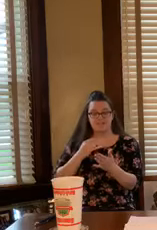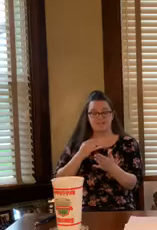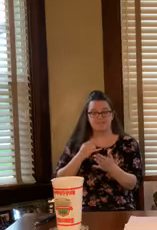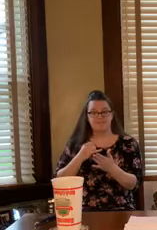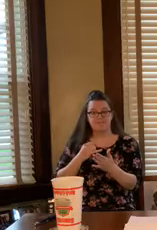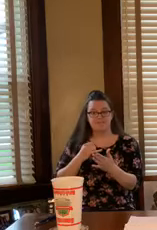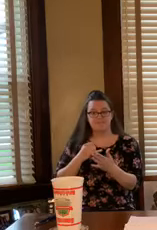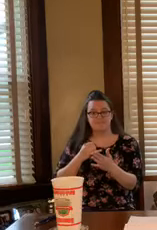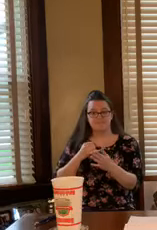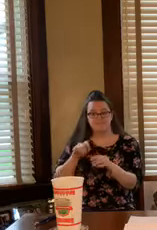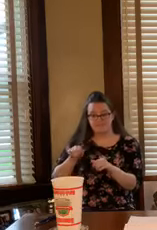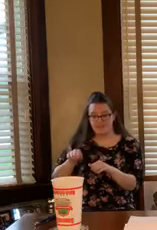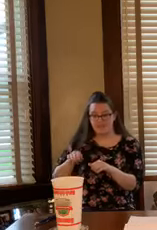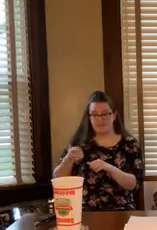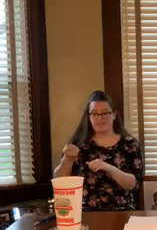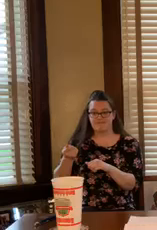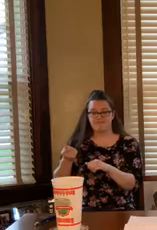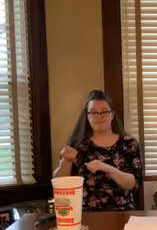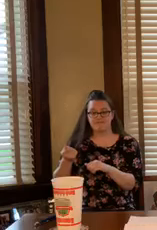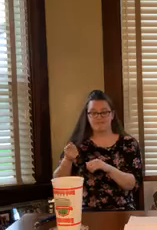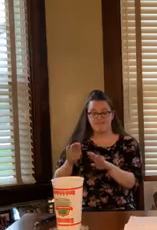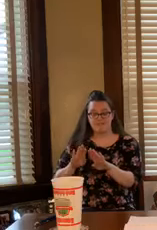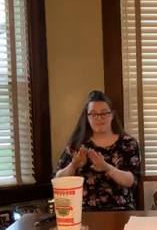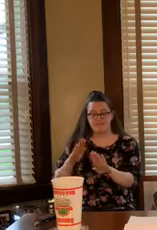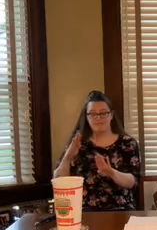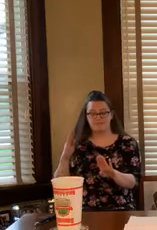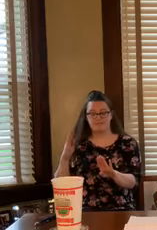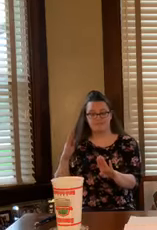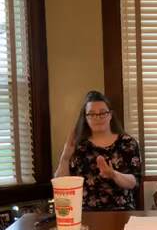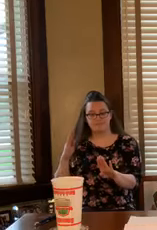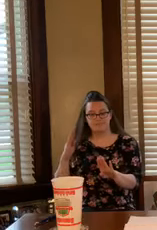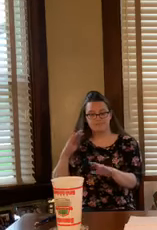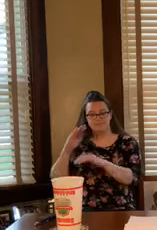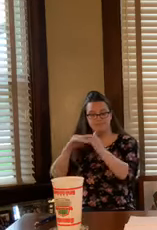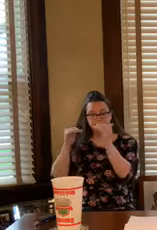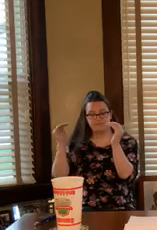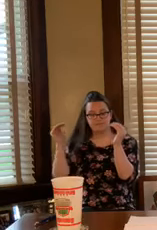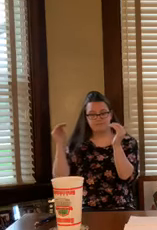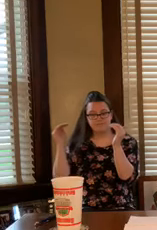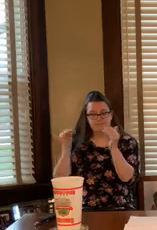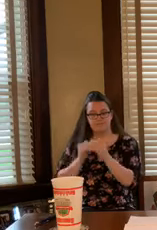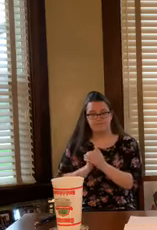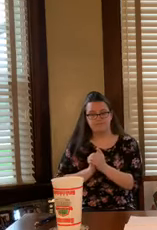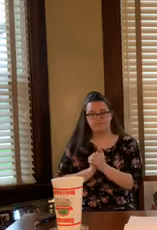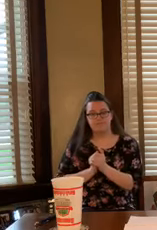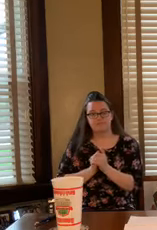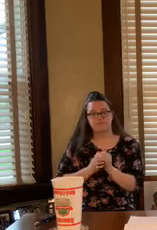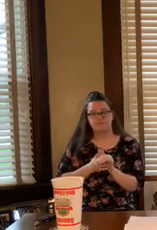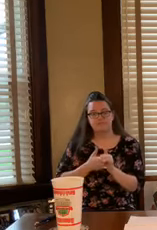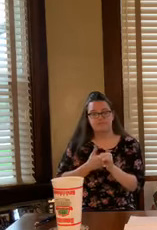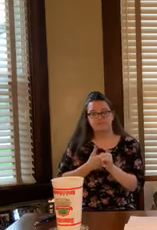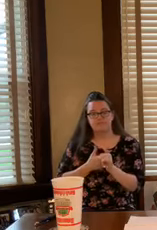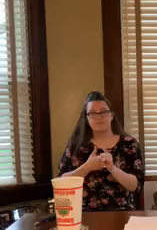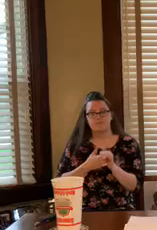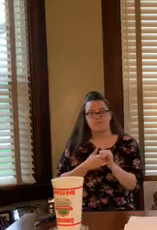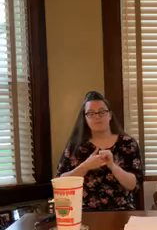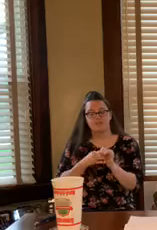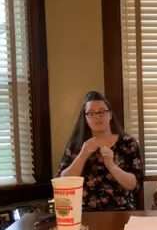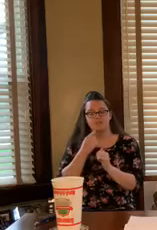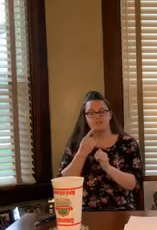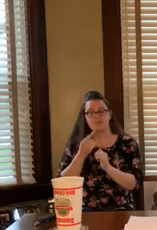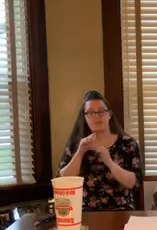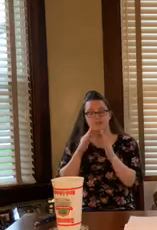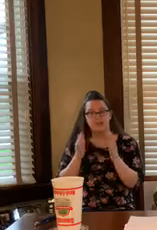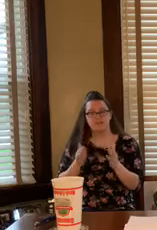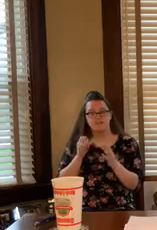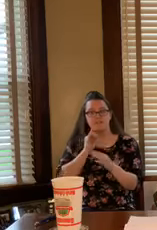has unlocked the door to heaven. He has told the house of